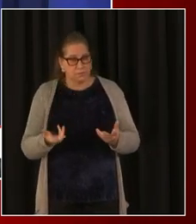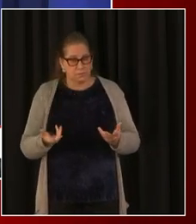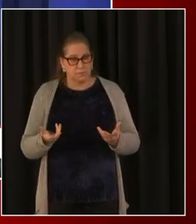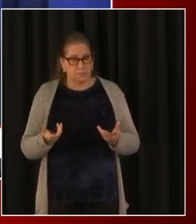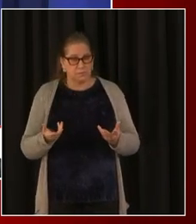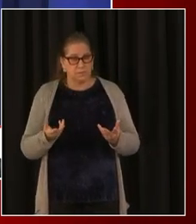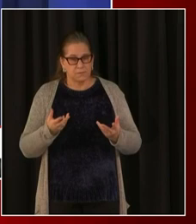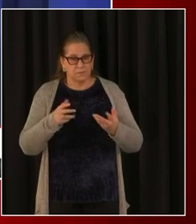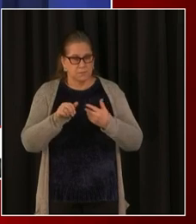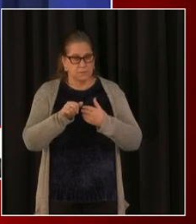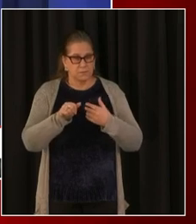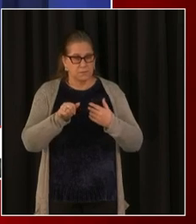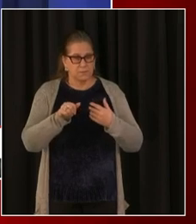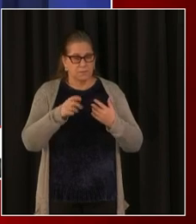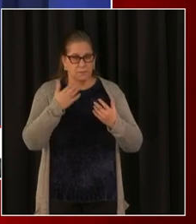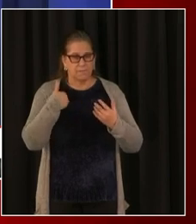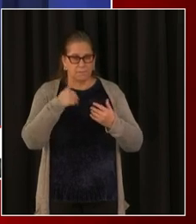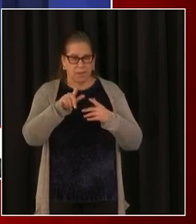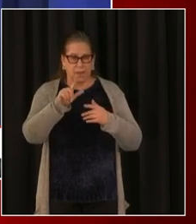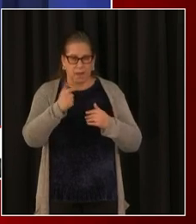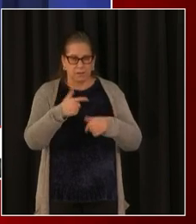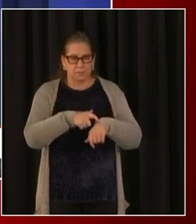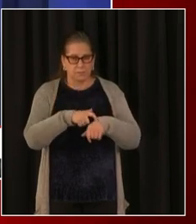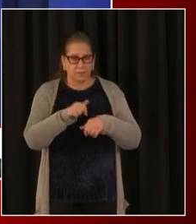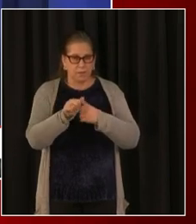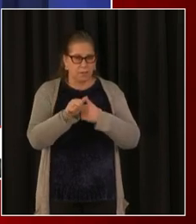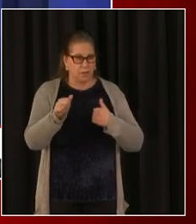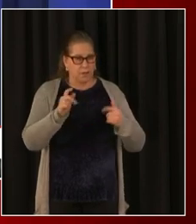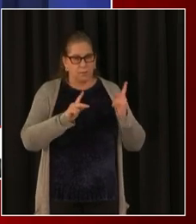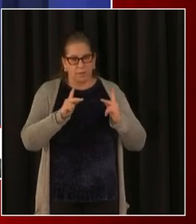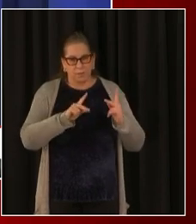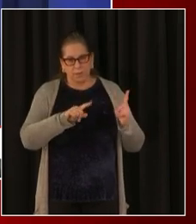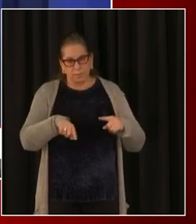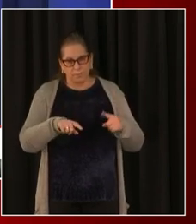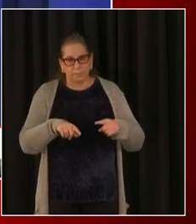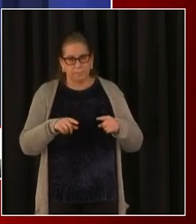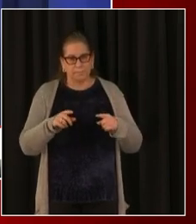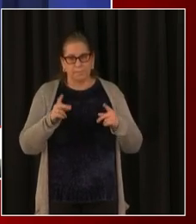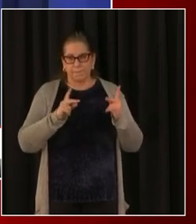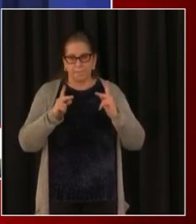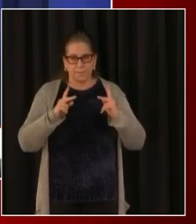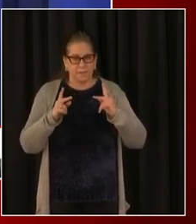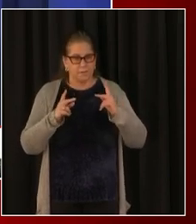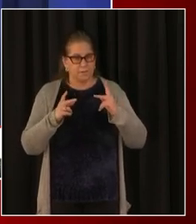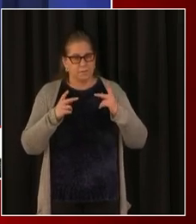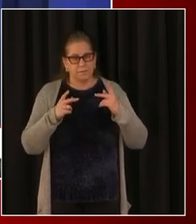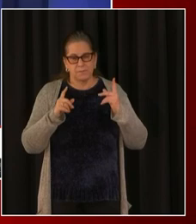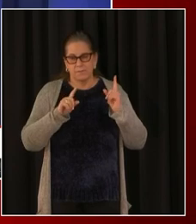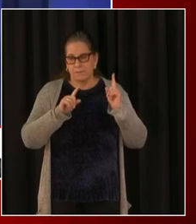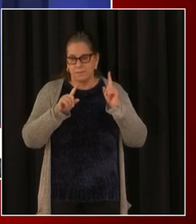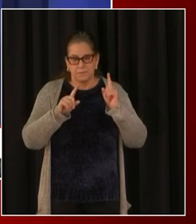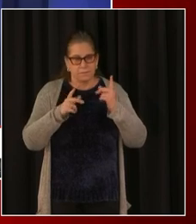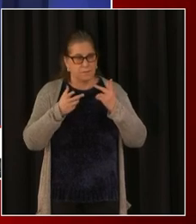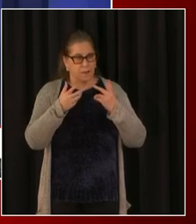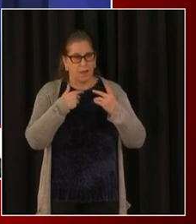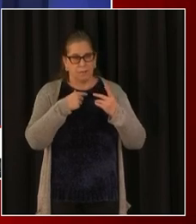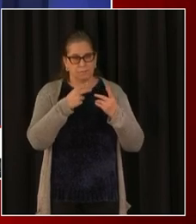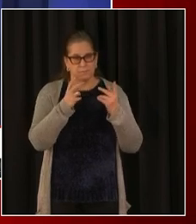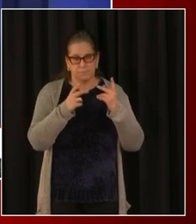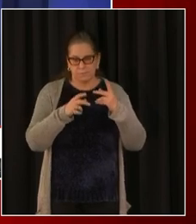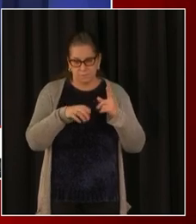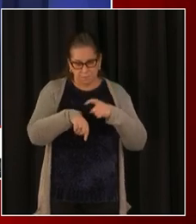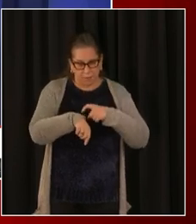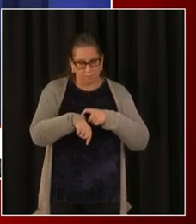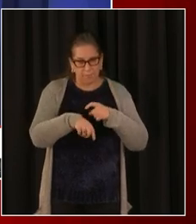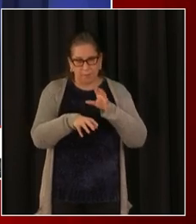lag. Because people think there's just doses of vaccine sitting on a shelf and people want it. But hospitals and